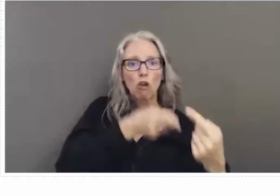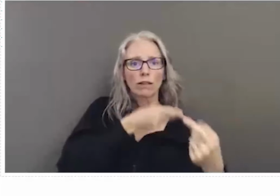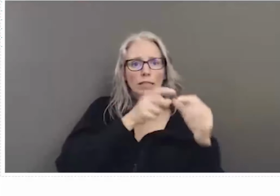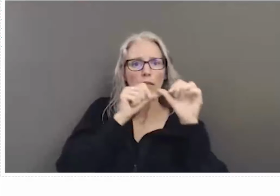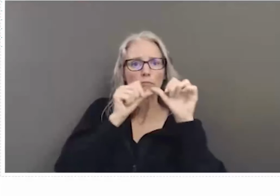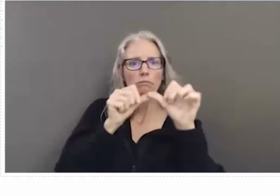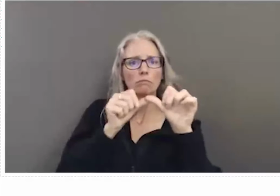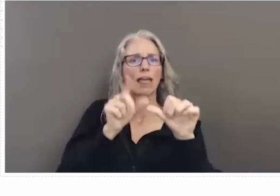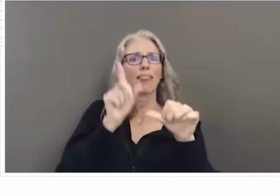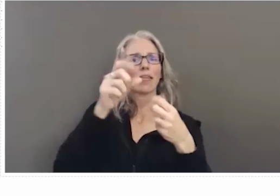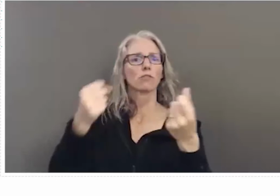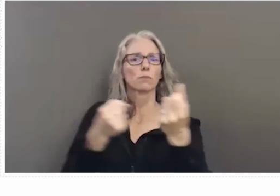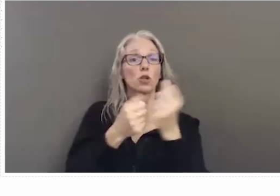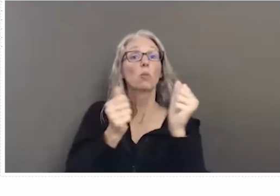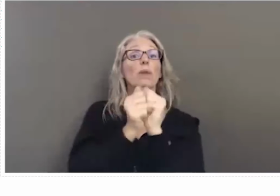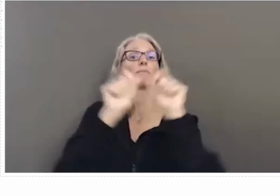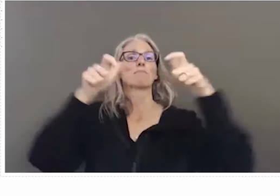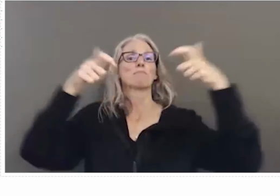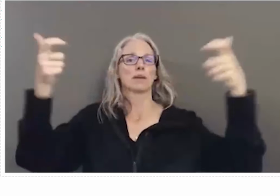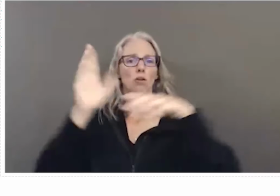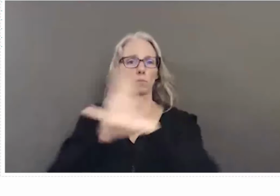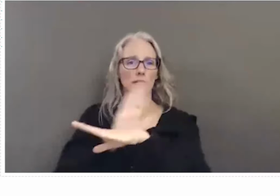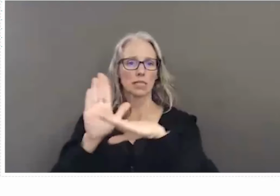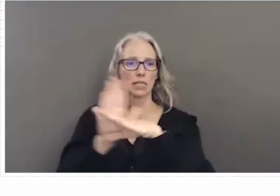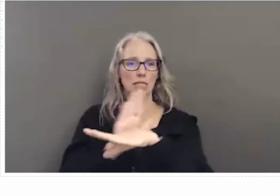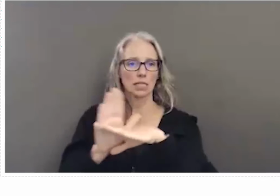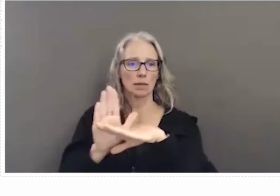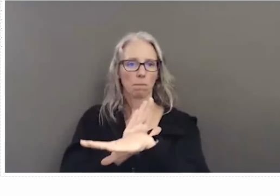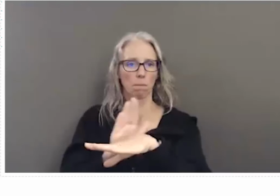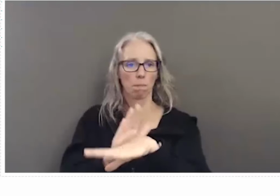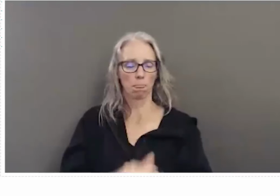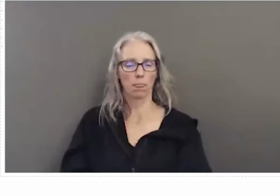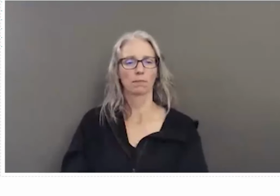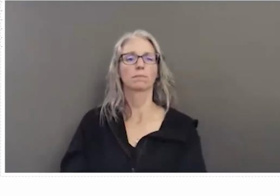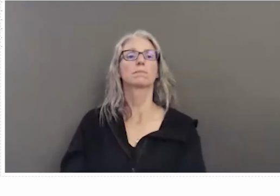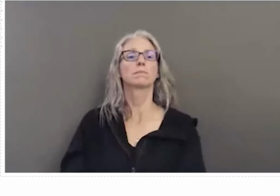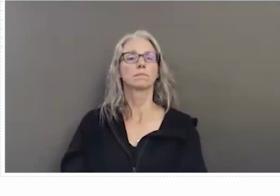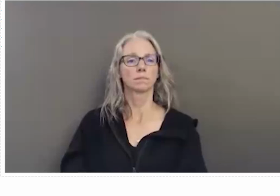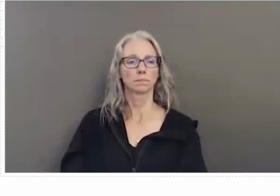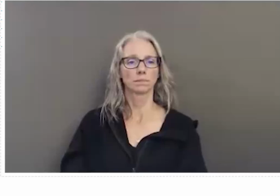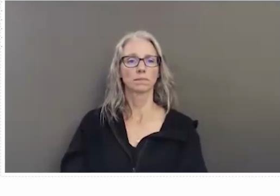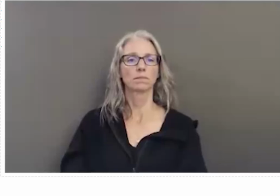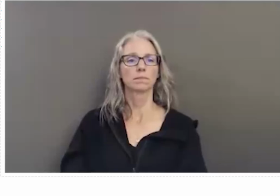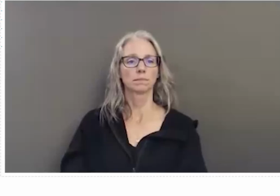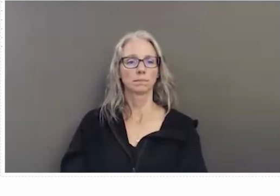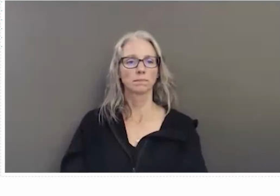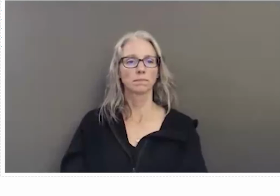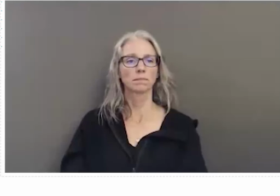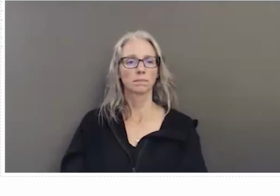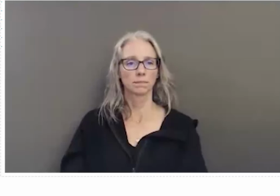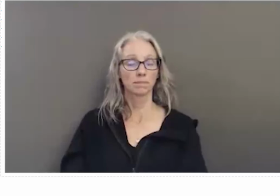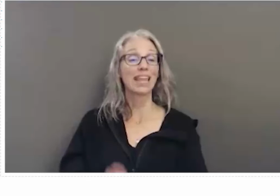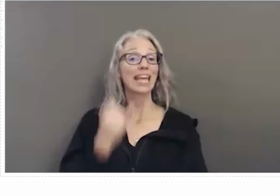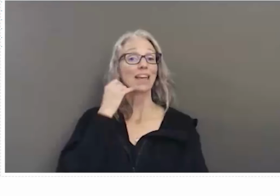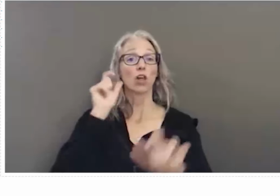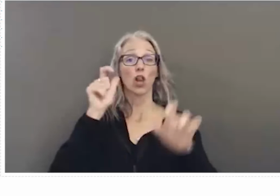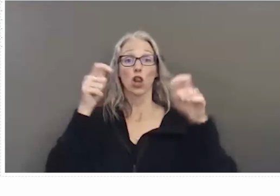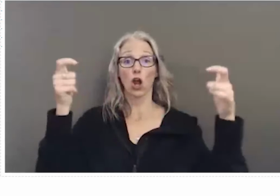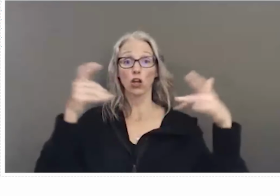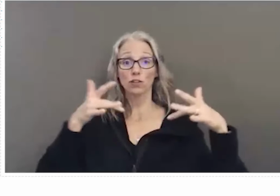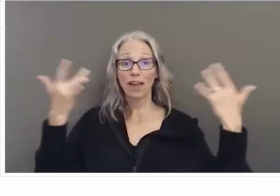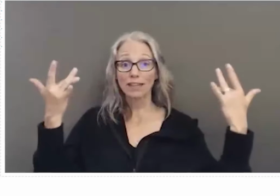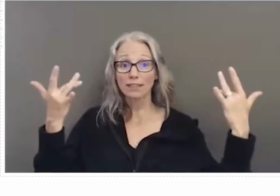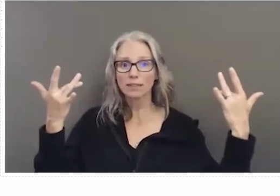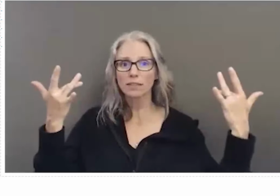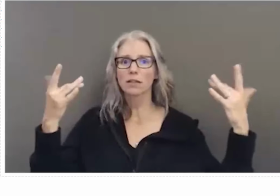that. I think that mainly large festivals now are more and more bought for convenience perspective. It's a large event, draws a lot of